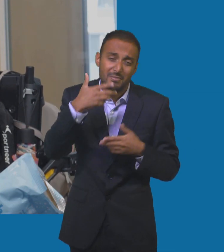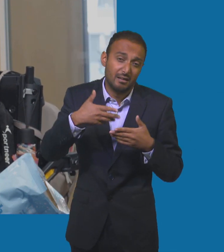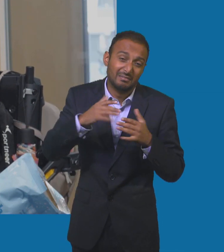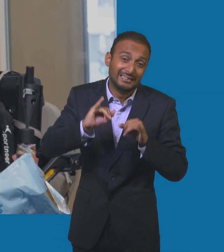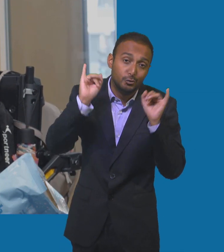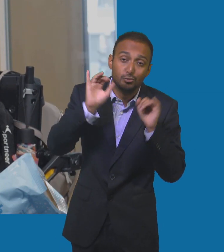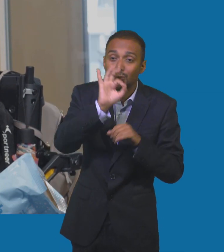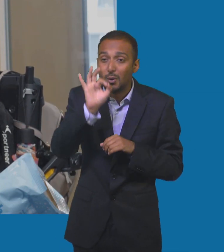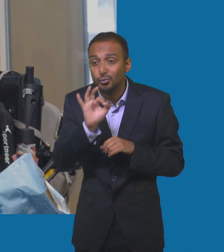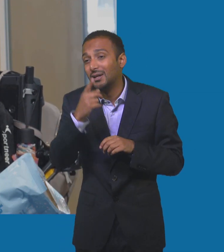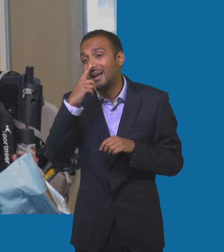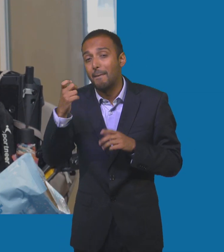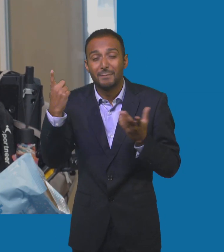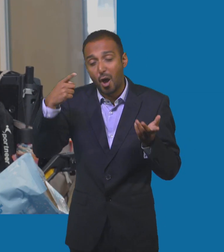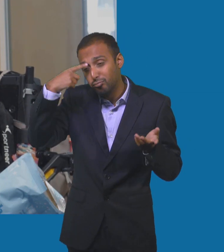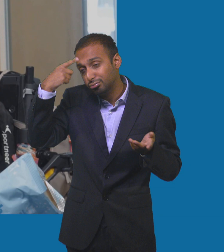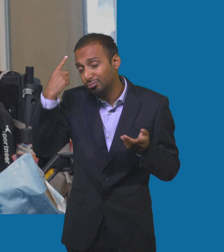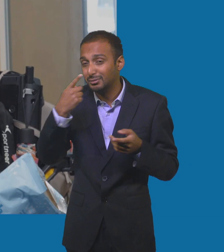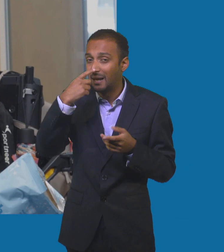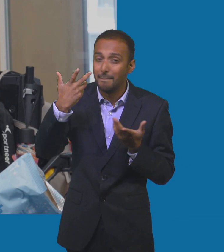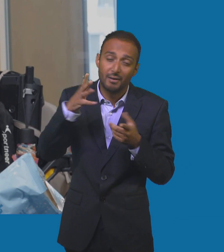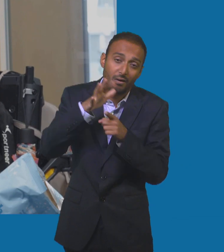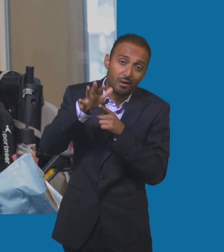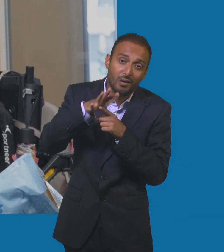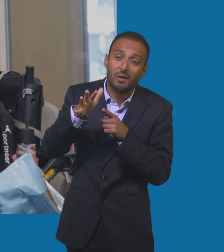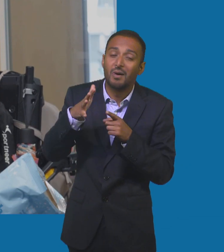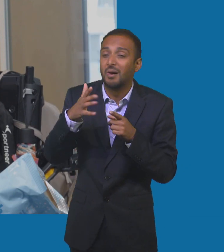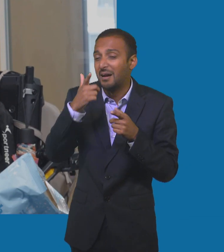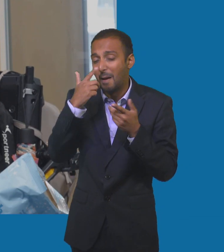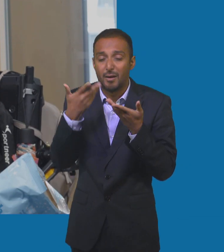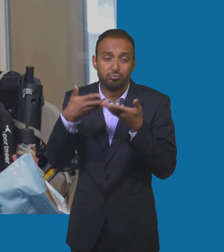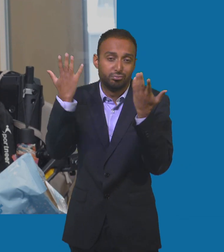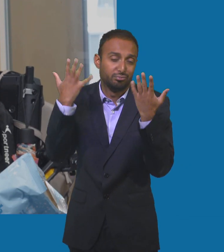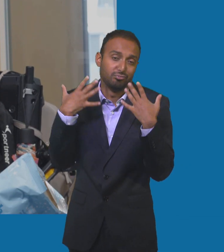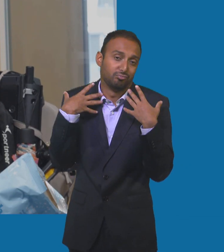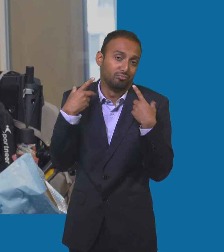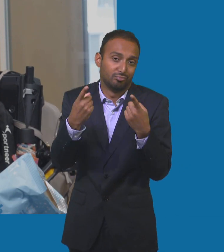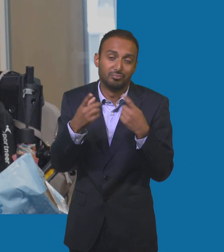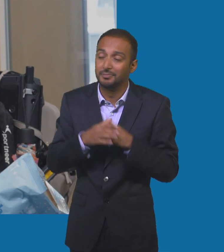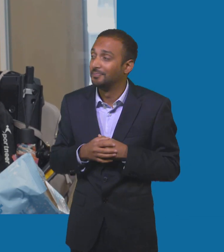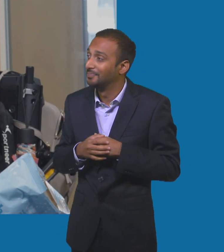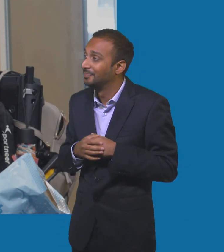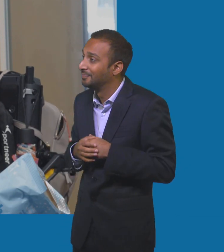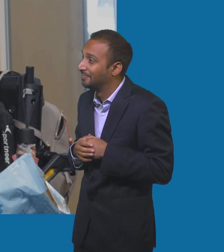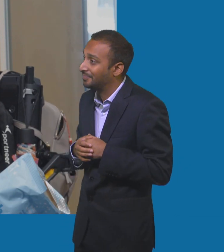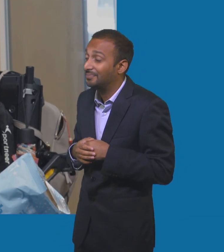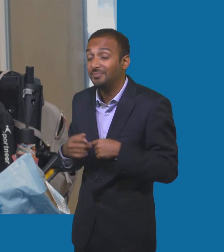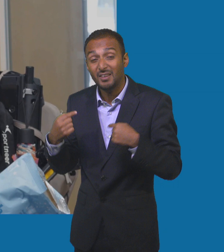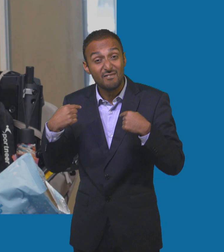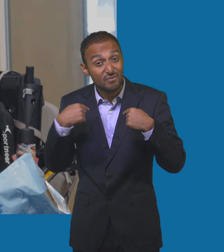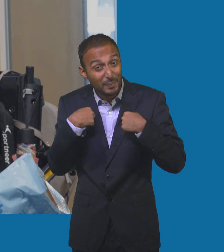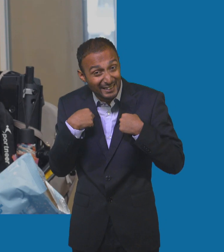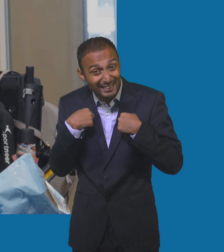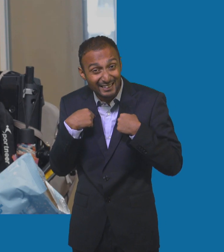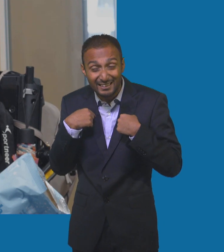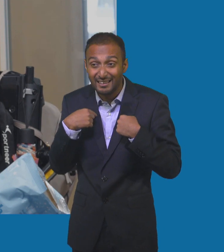serious, or something a bit juvenile, so to speak. And if it were up to me, it would all be juvenile, and I'd want